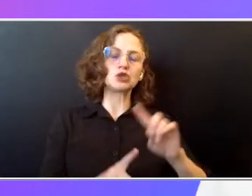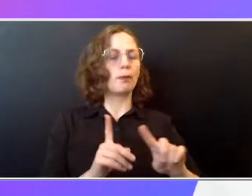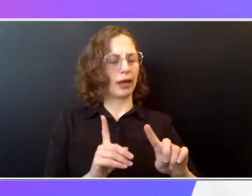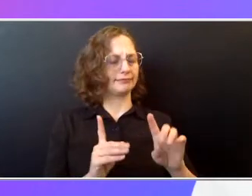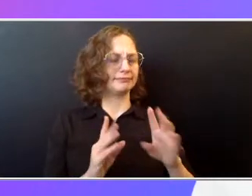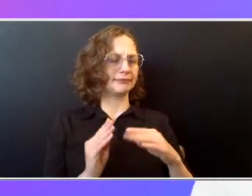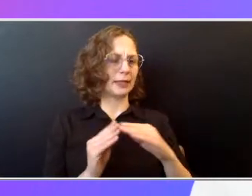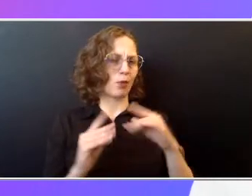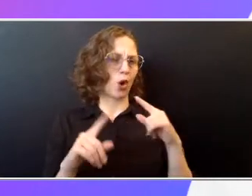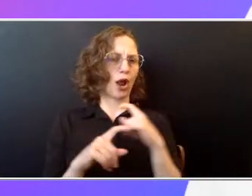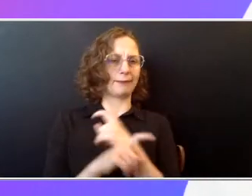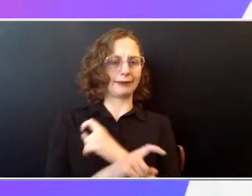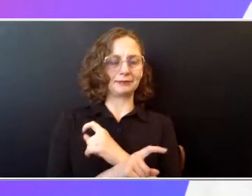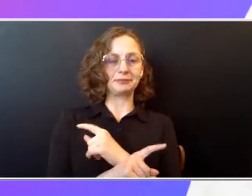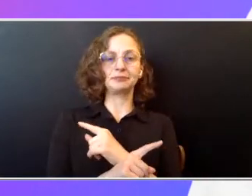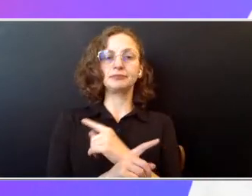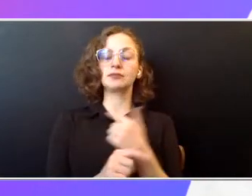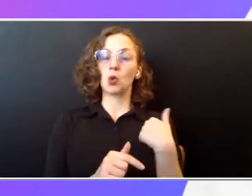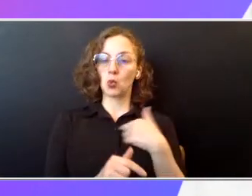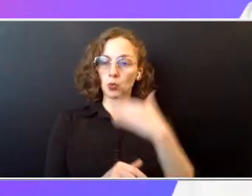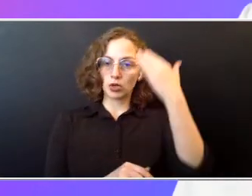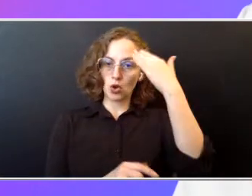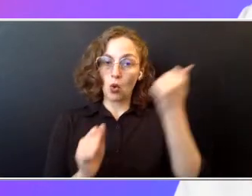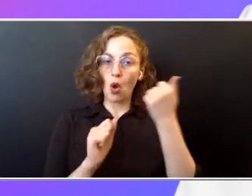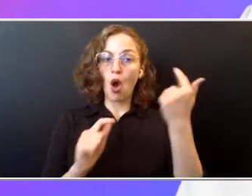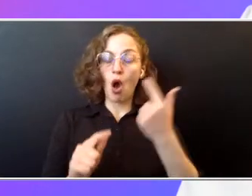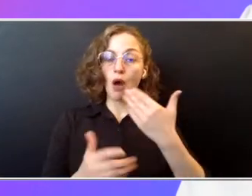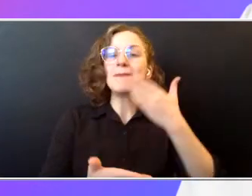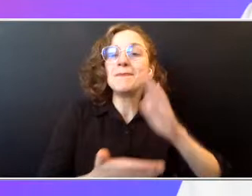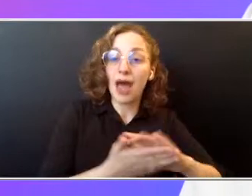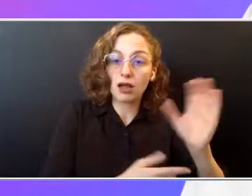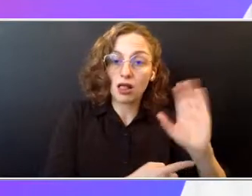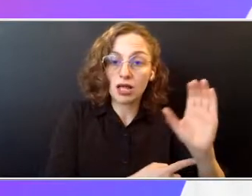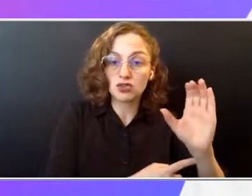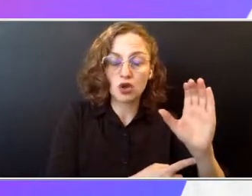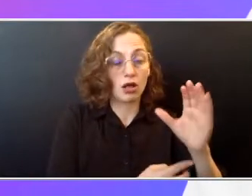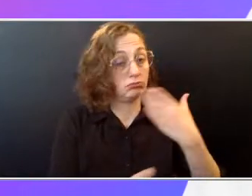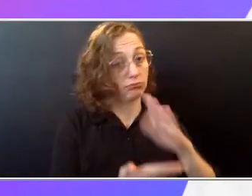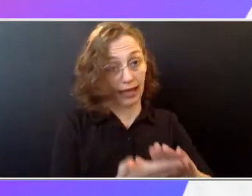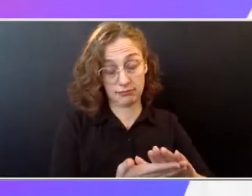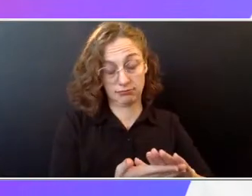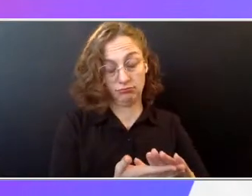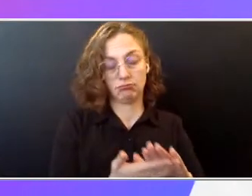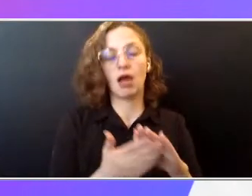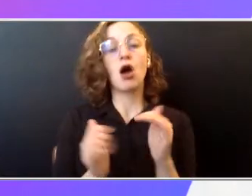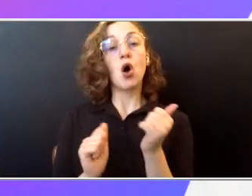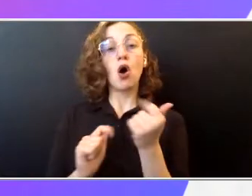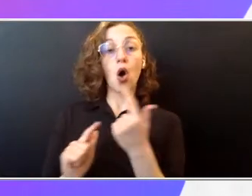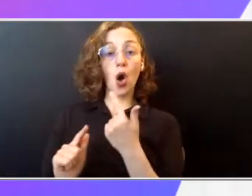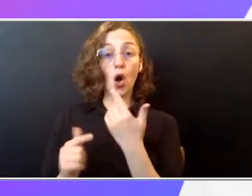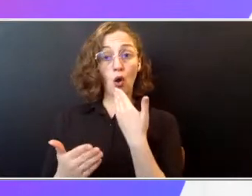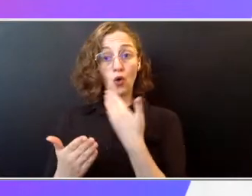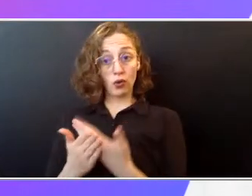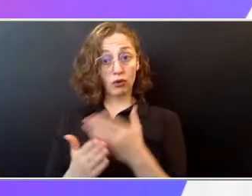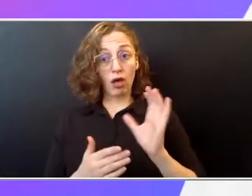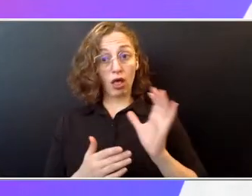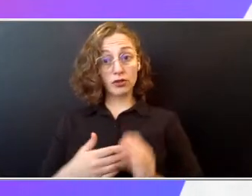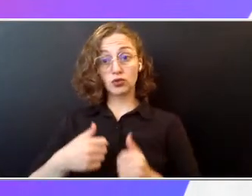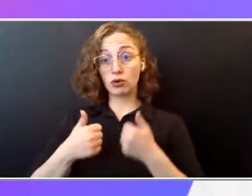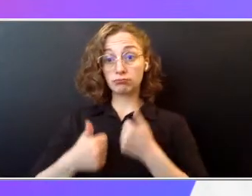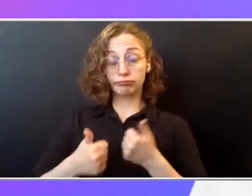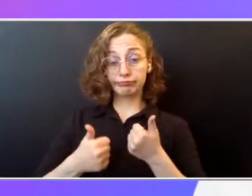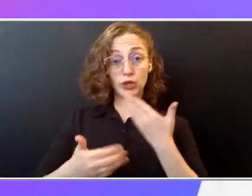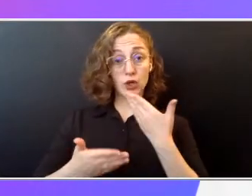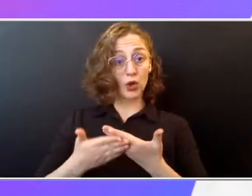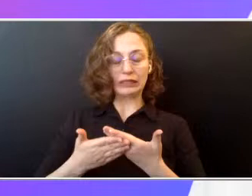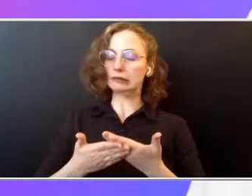is bad, but even all good cholesterol is not all good. Oh. It's a very complex story, and I think we don't have time to talk